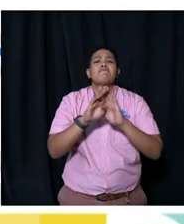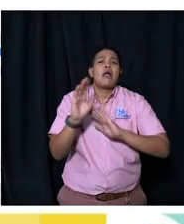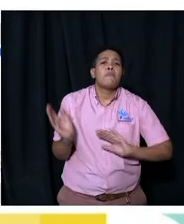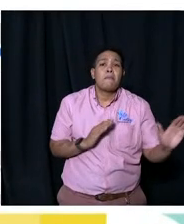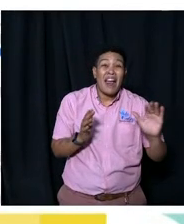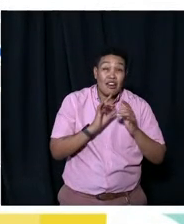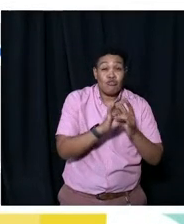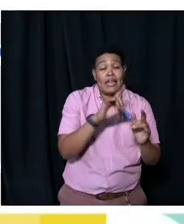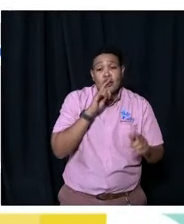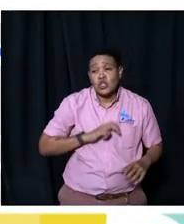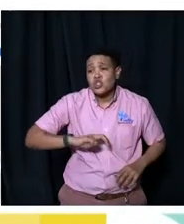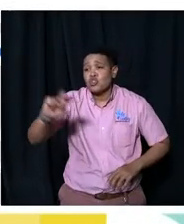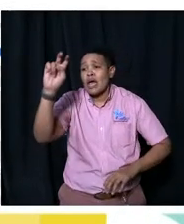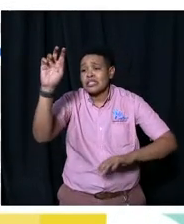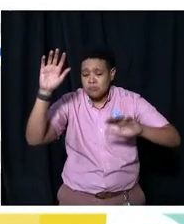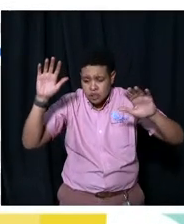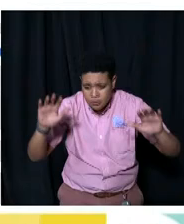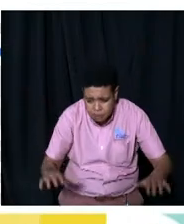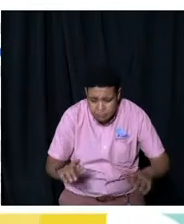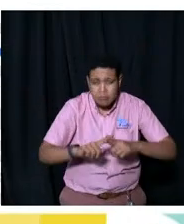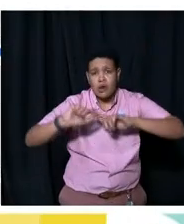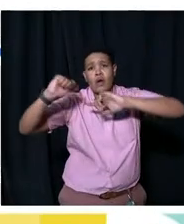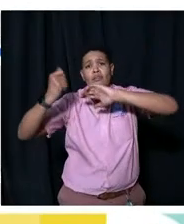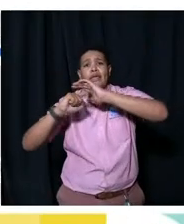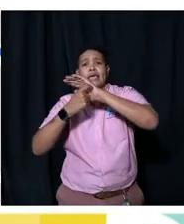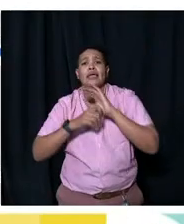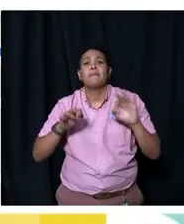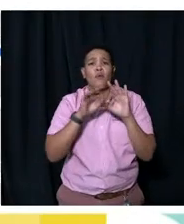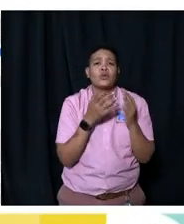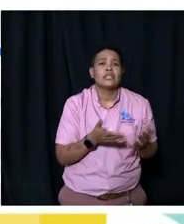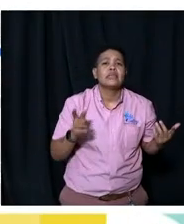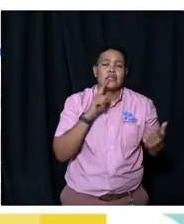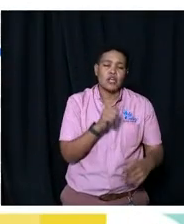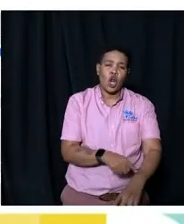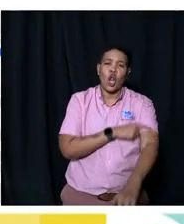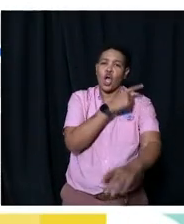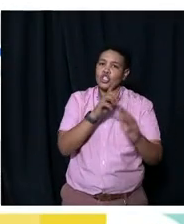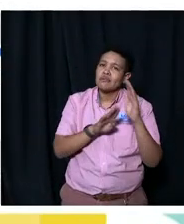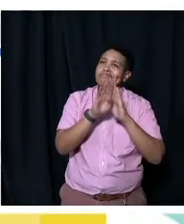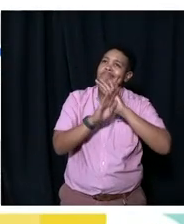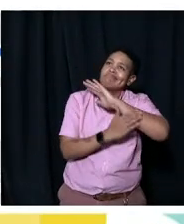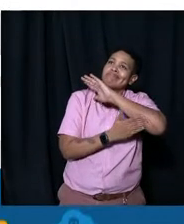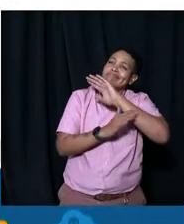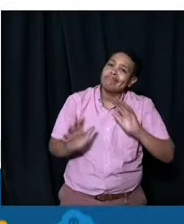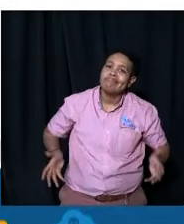of transport, settlements, and other key elements in long-term nation building.